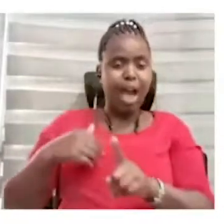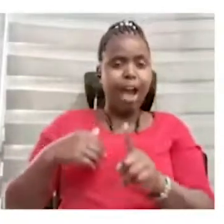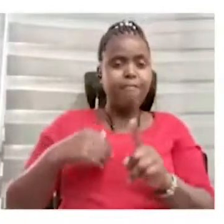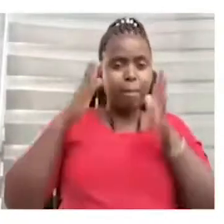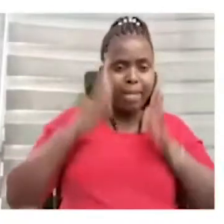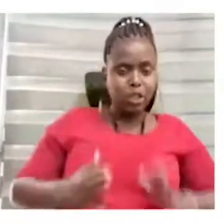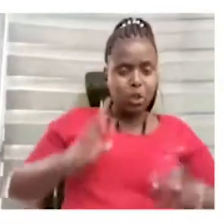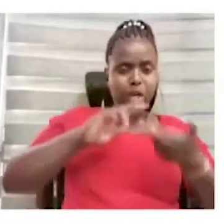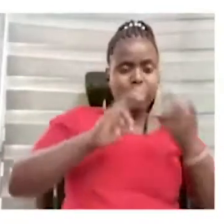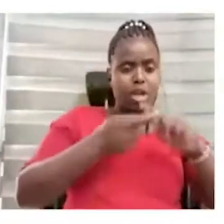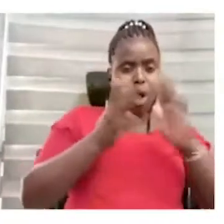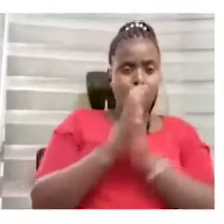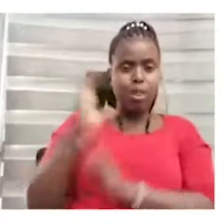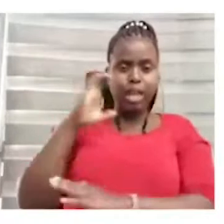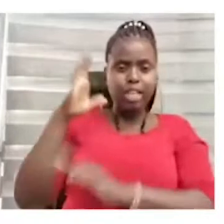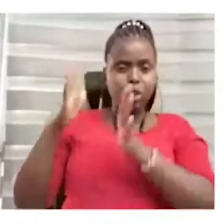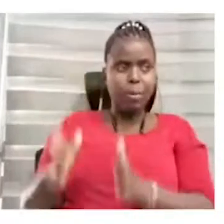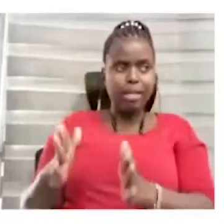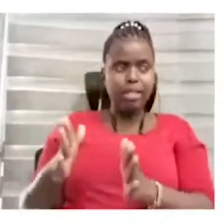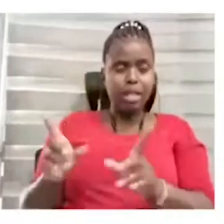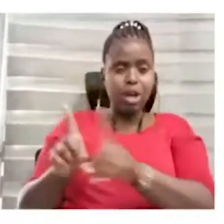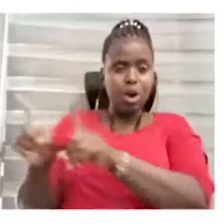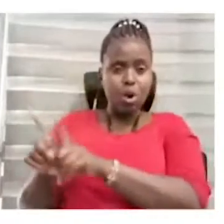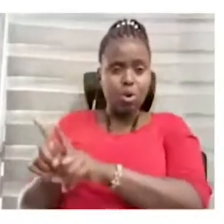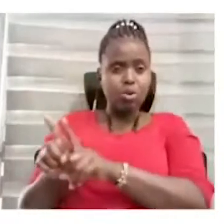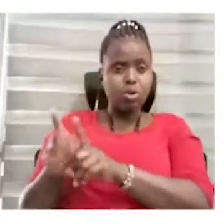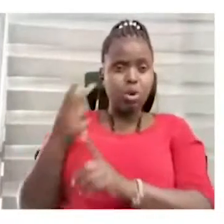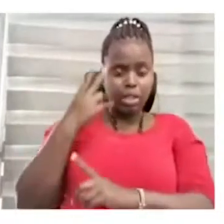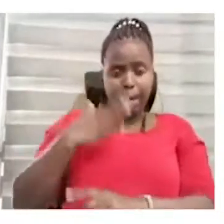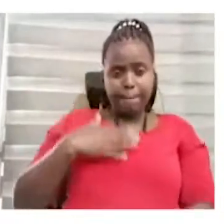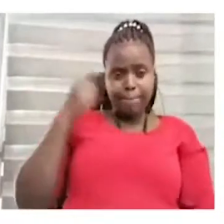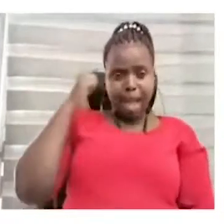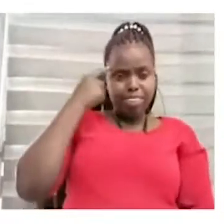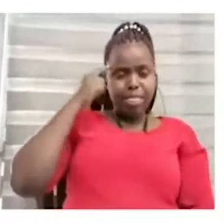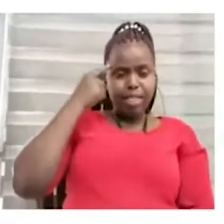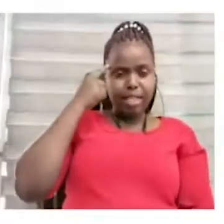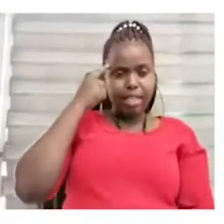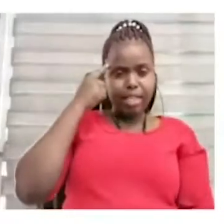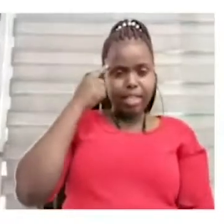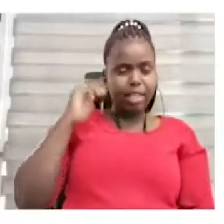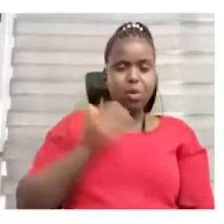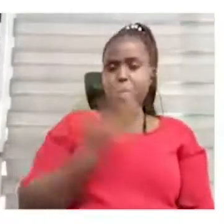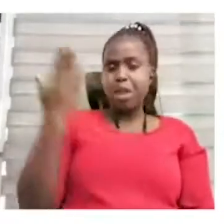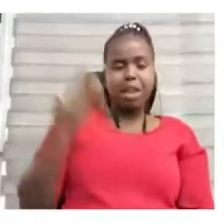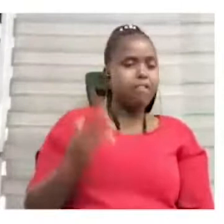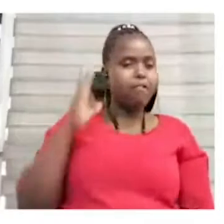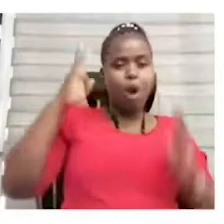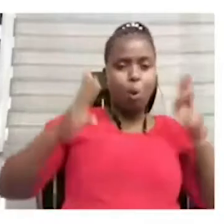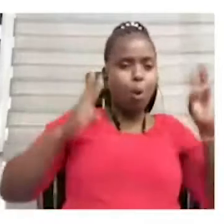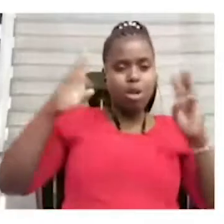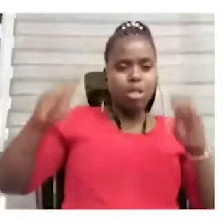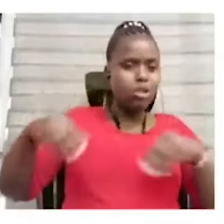customers. They will email us with feedback. We don't mind giving out our email addresses to